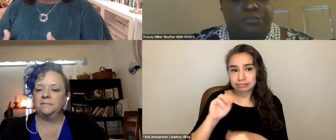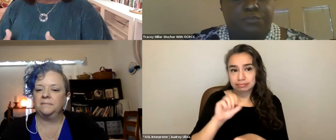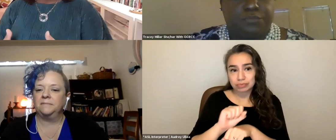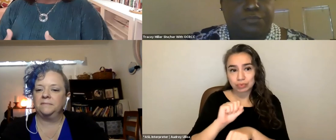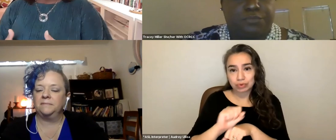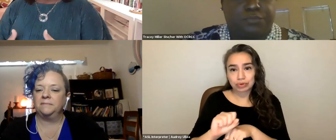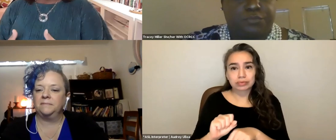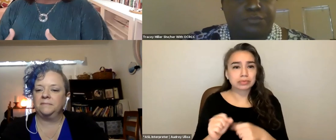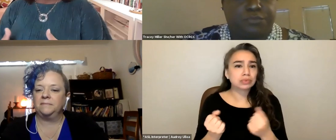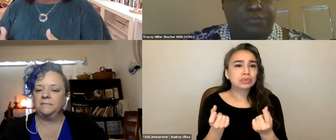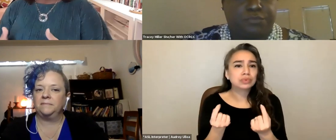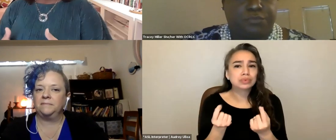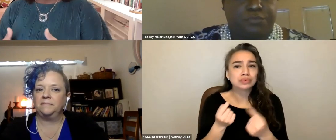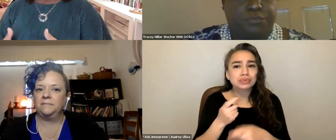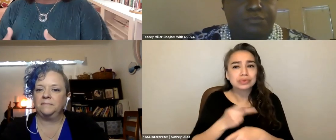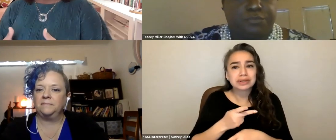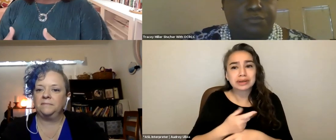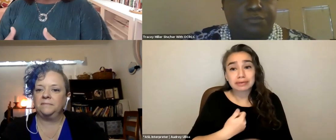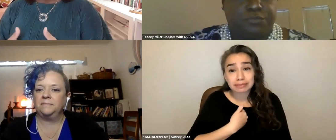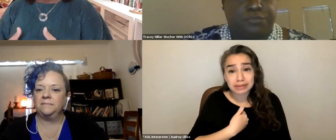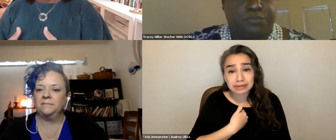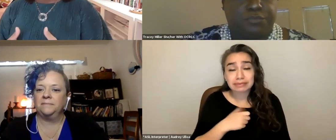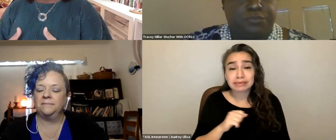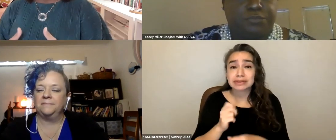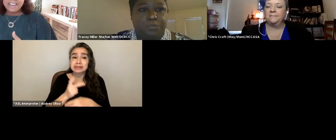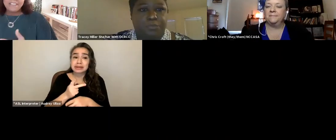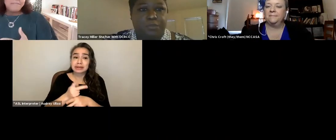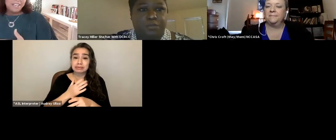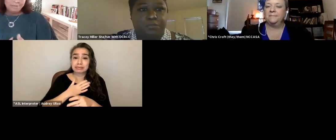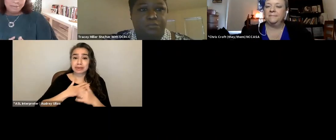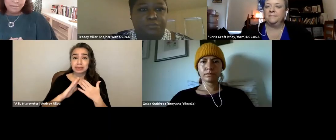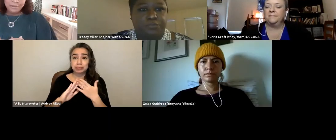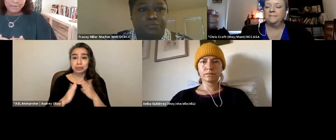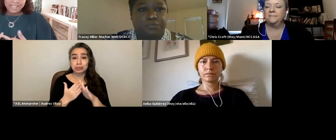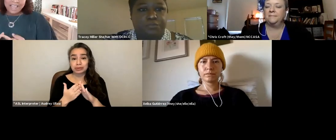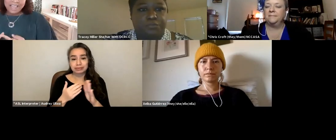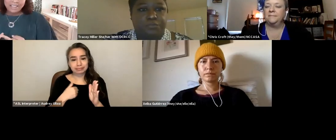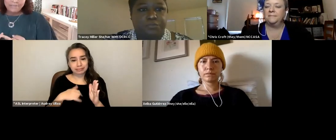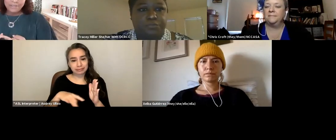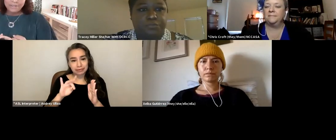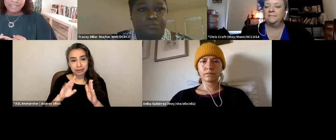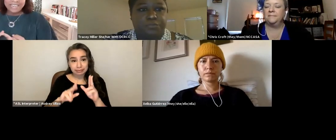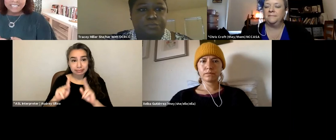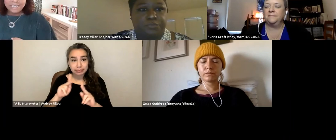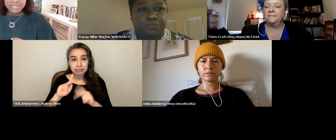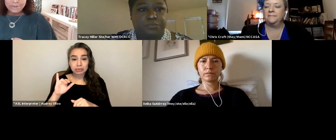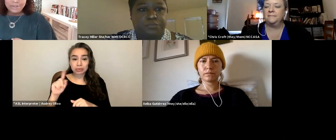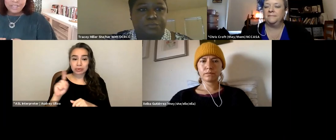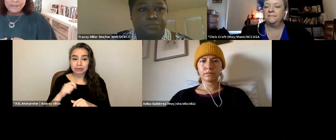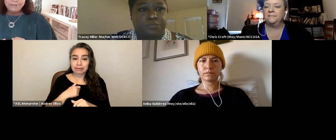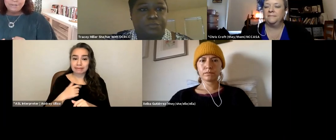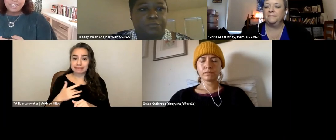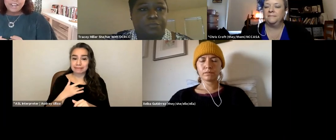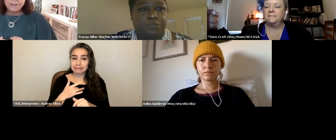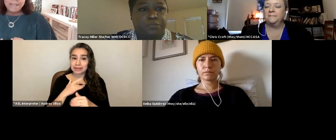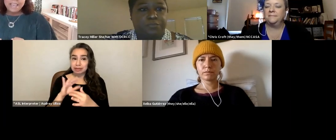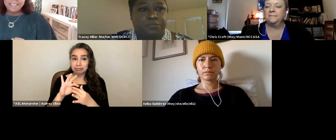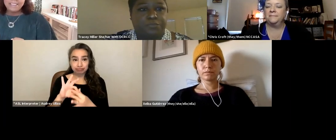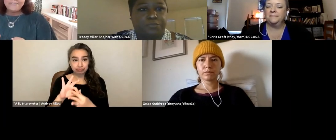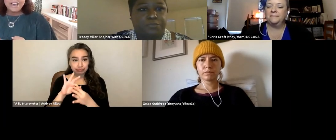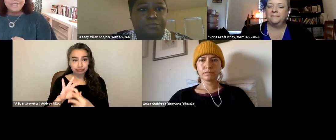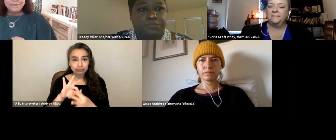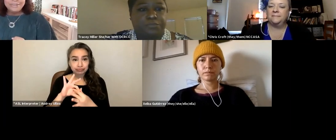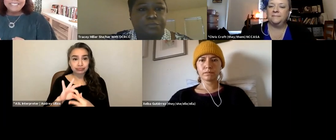take care of myself and take care of my community are that i find people that i feel connected to who share